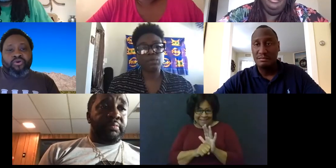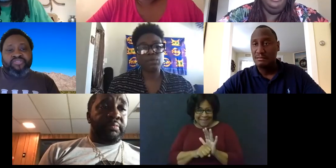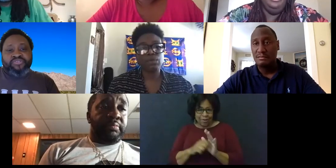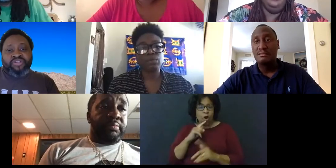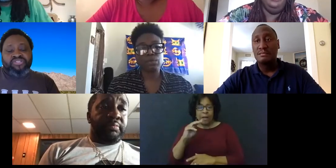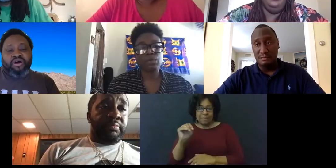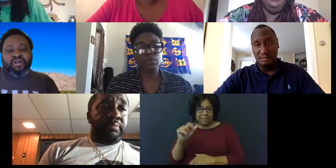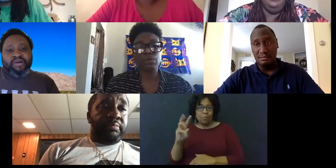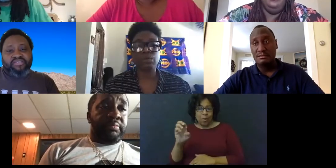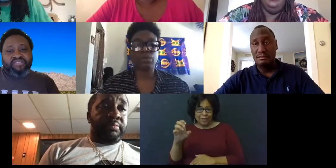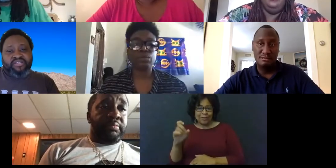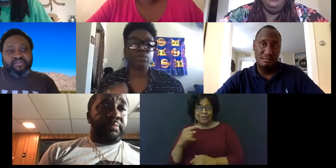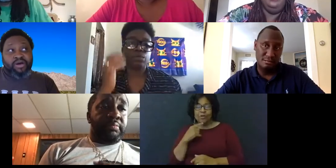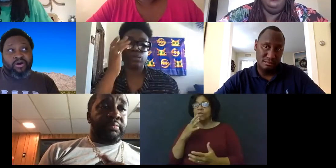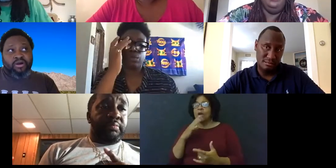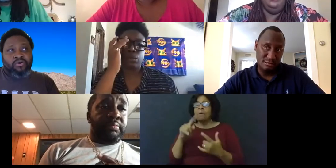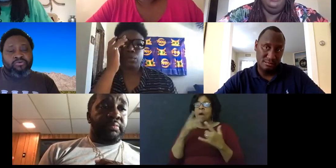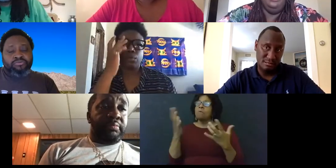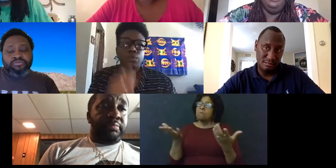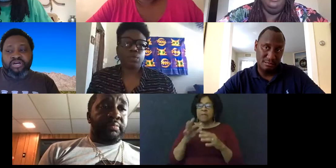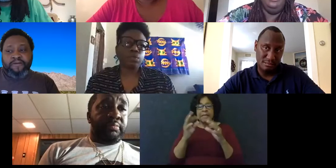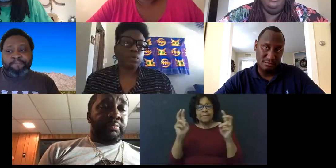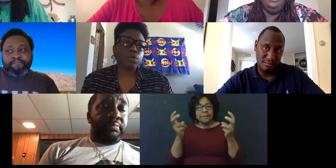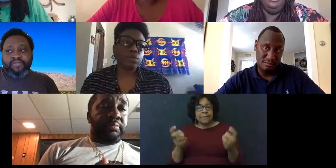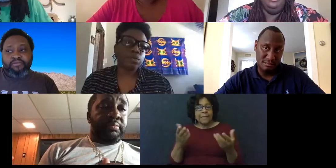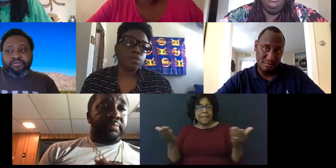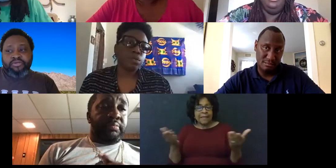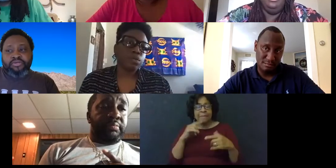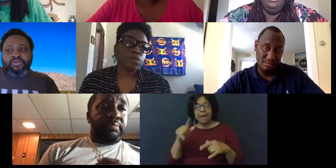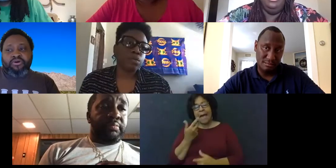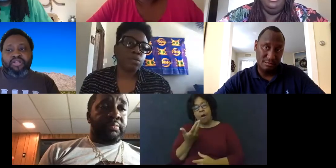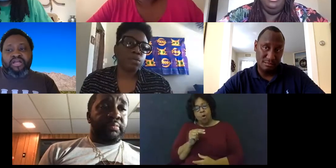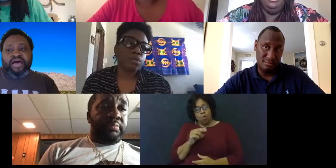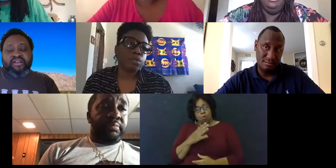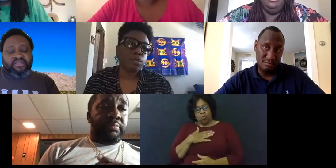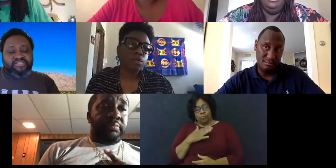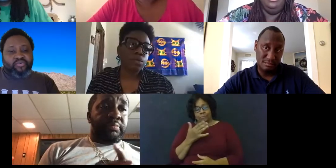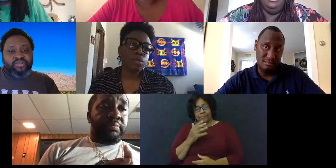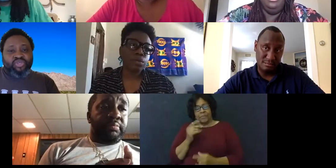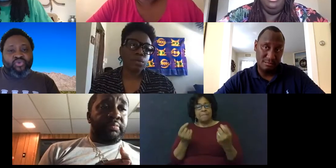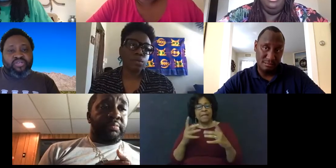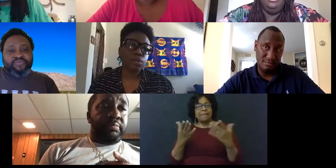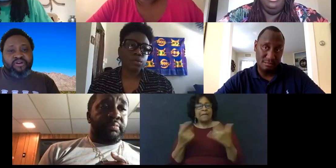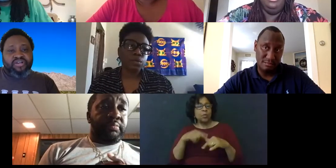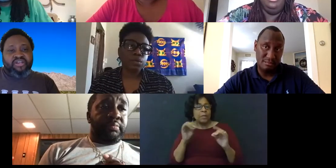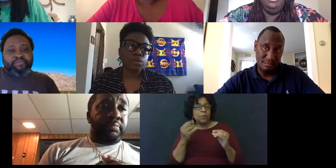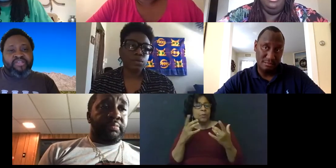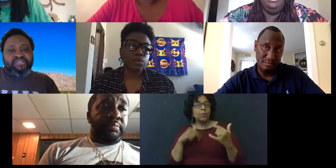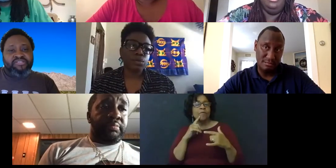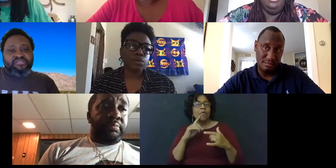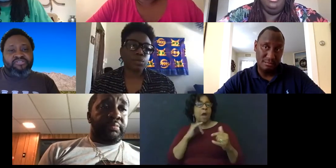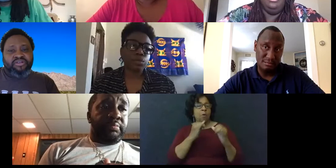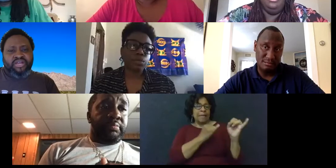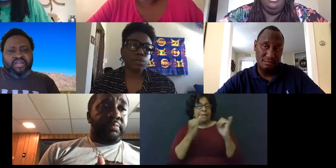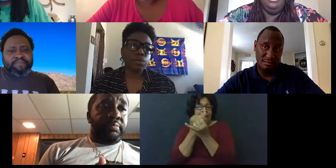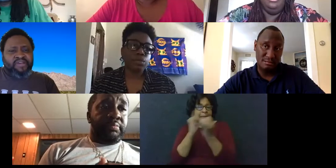you know, as we start talking about these things and about our own, you know, a lot of the things that we do as far as our independence